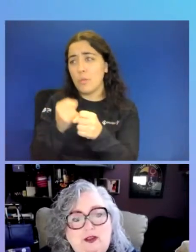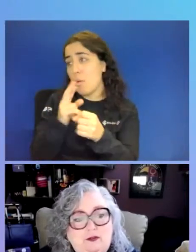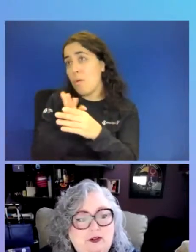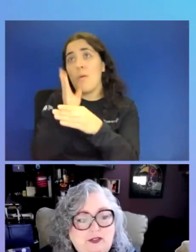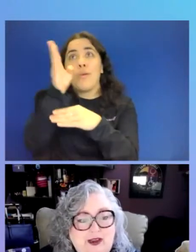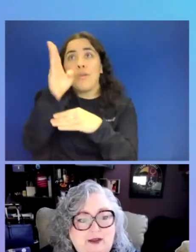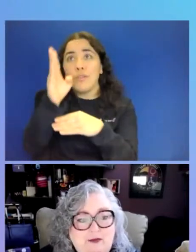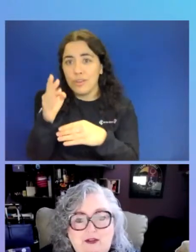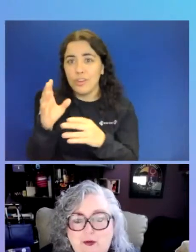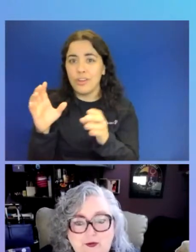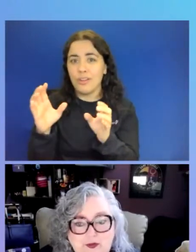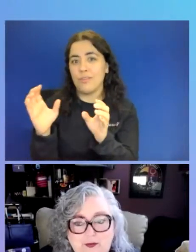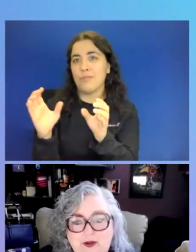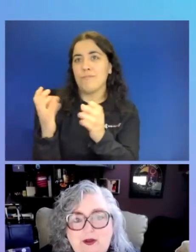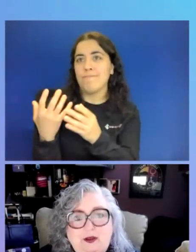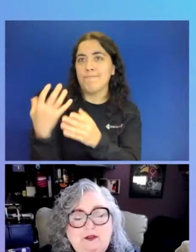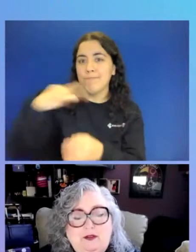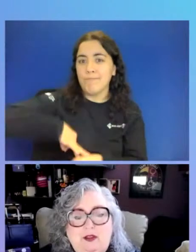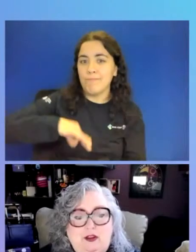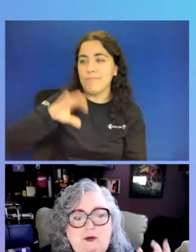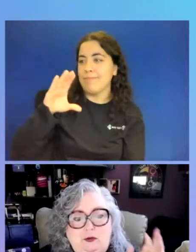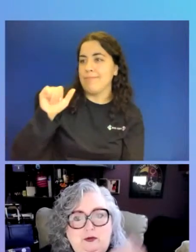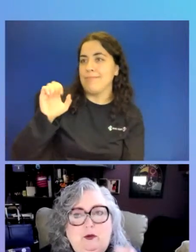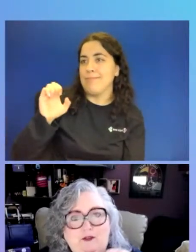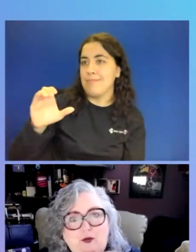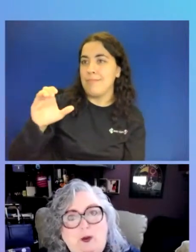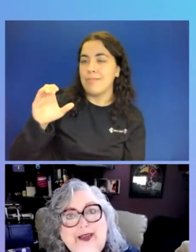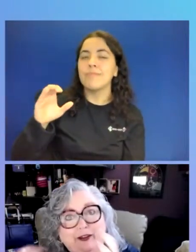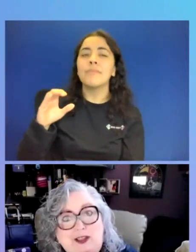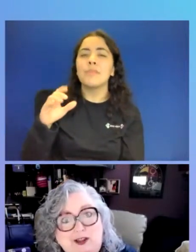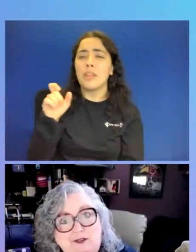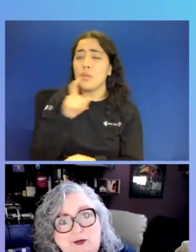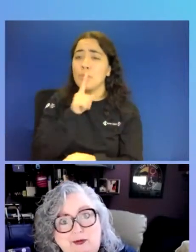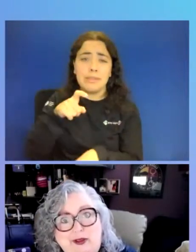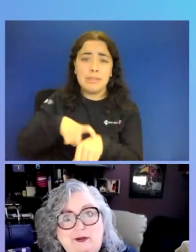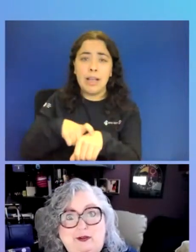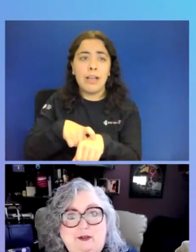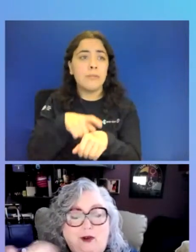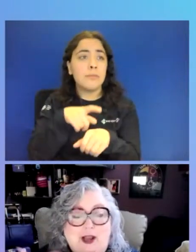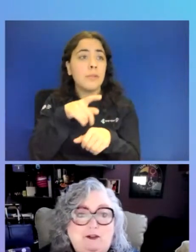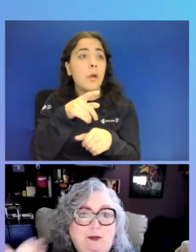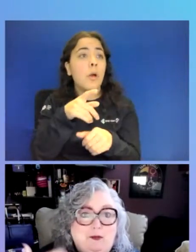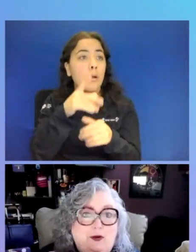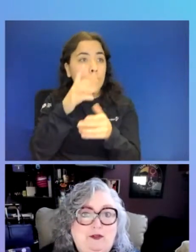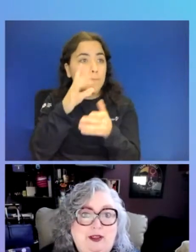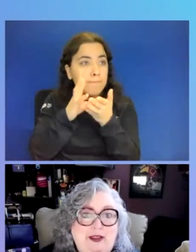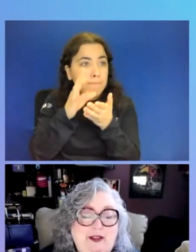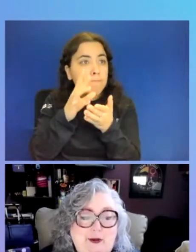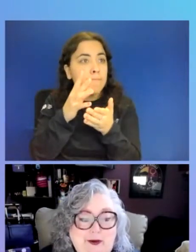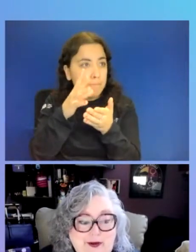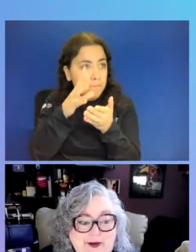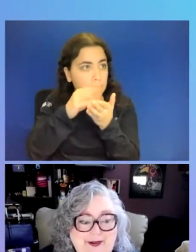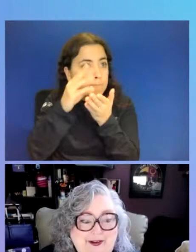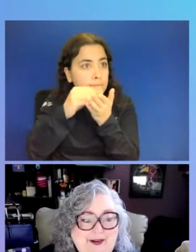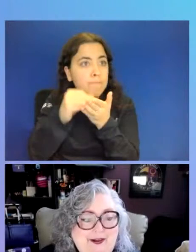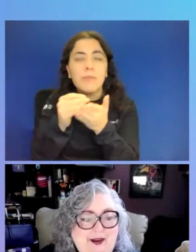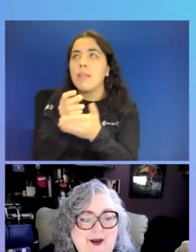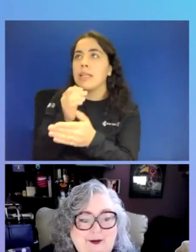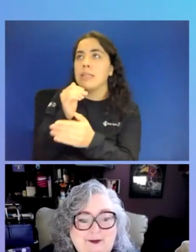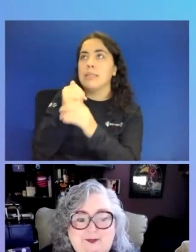submit those in real time as you earn them so that you don't have to wait until the end of your 3 years and try to remember everything that you had